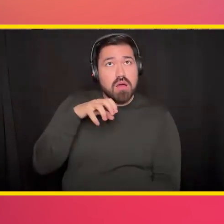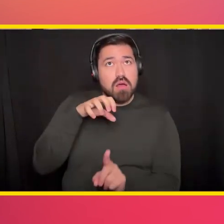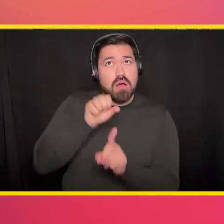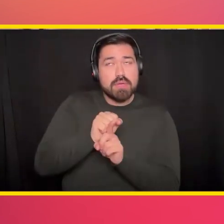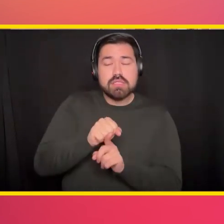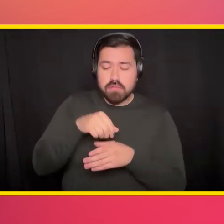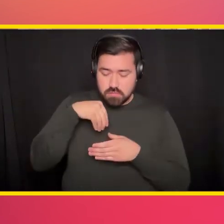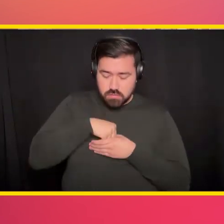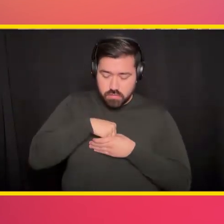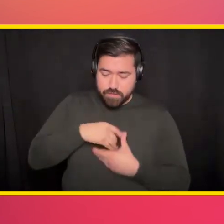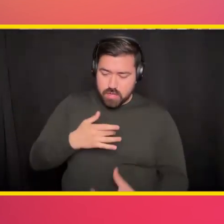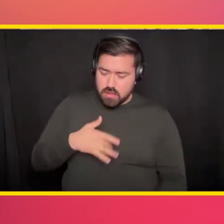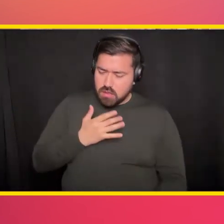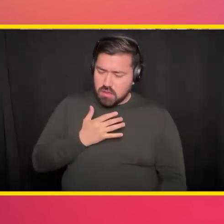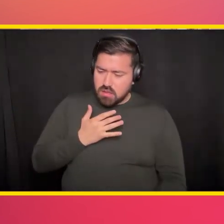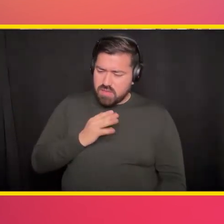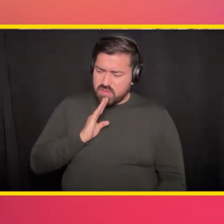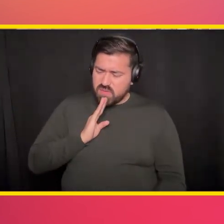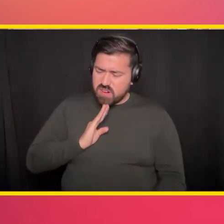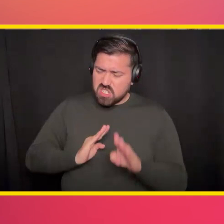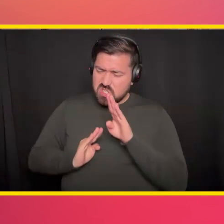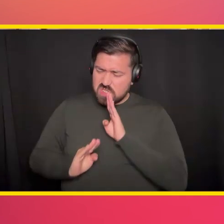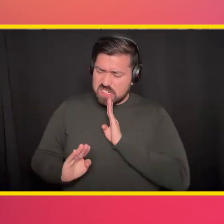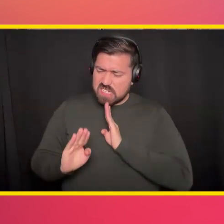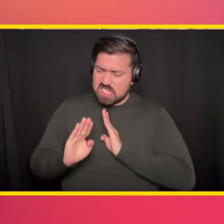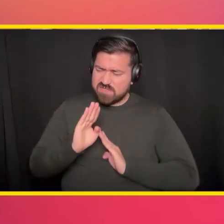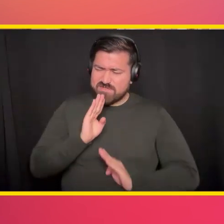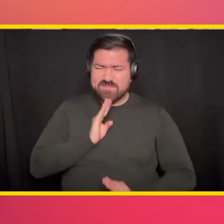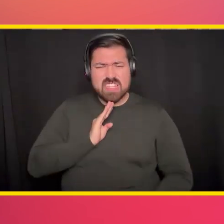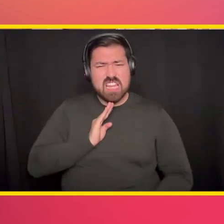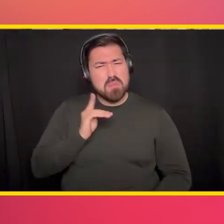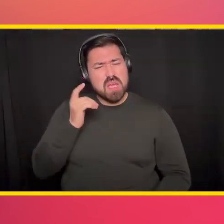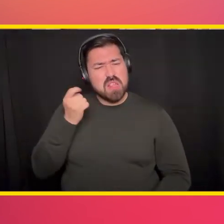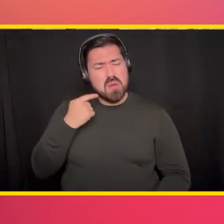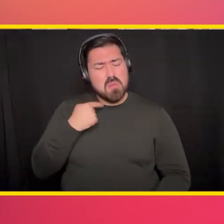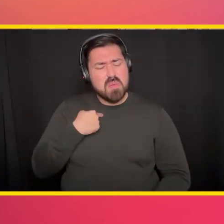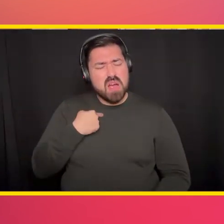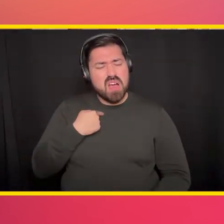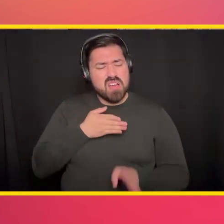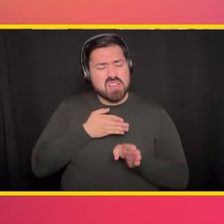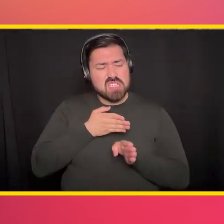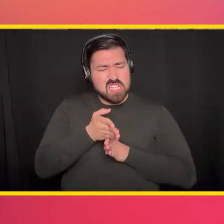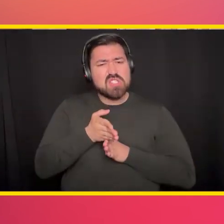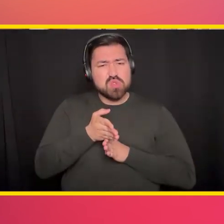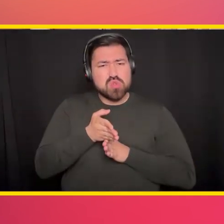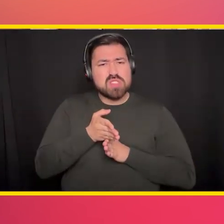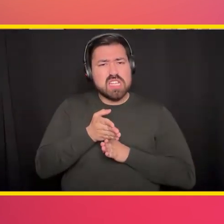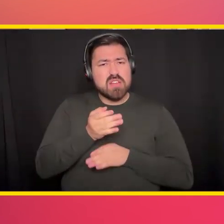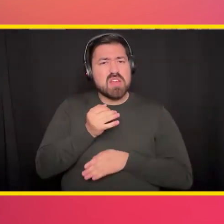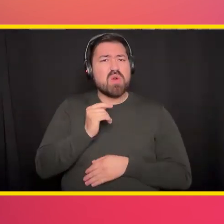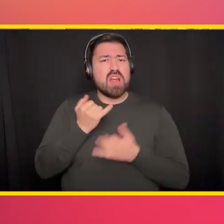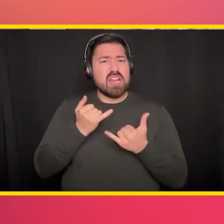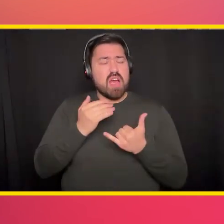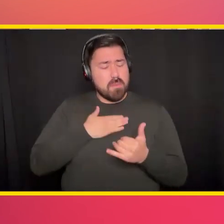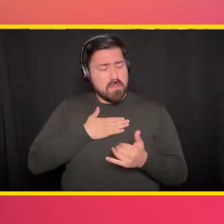feeling frustrated that my industry, from where I draw my career,